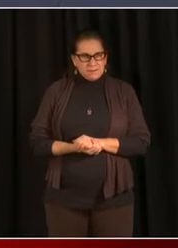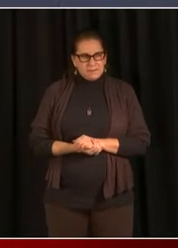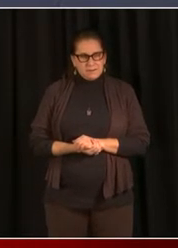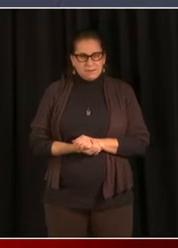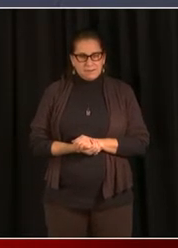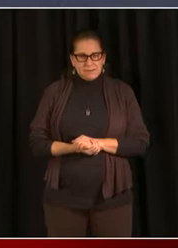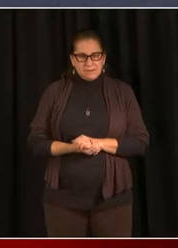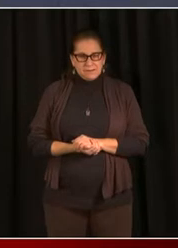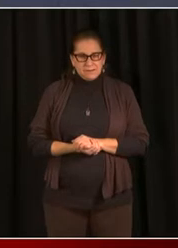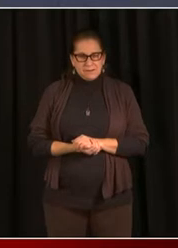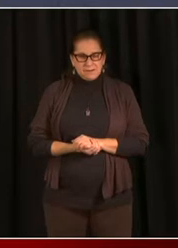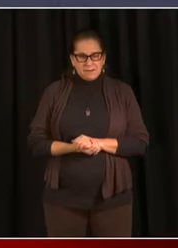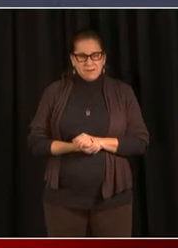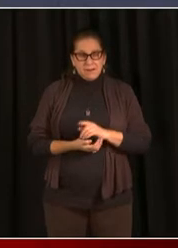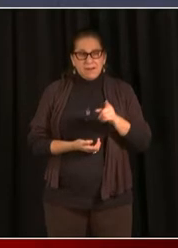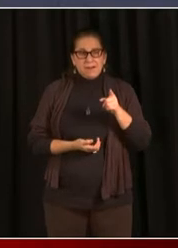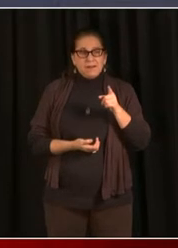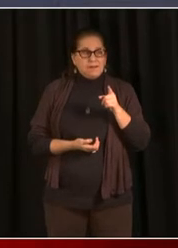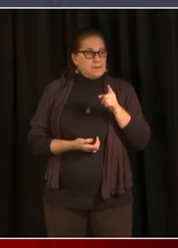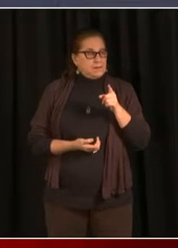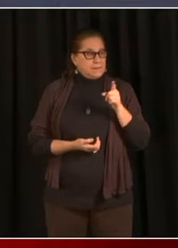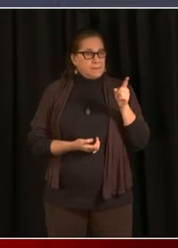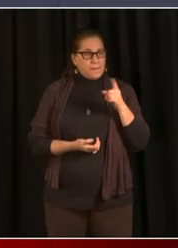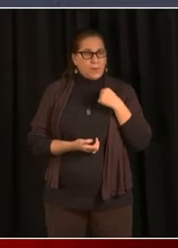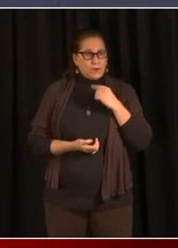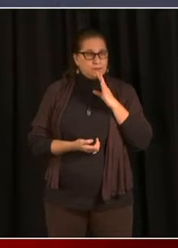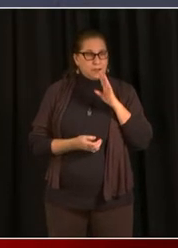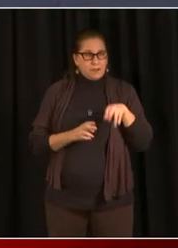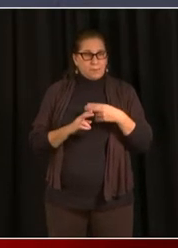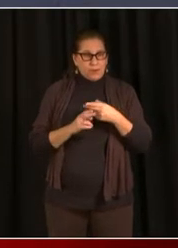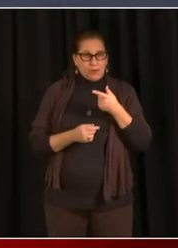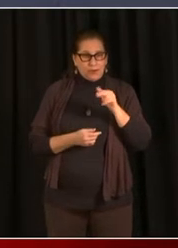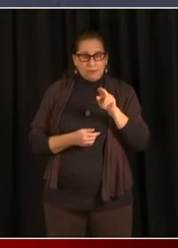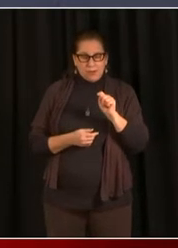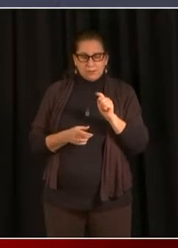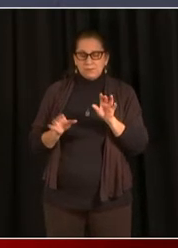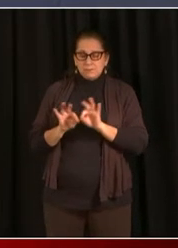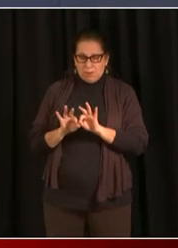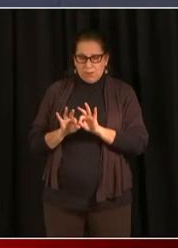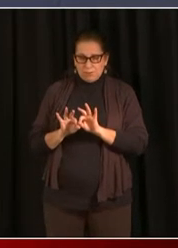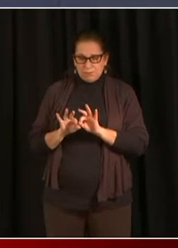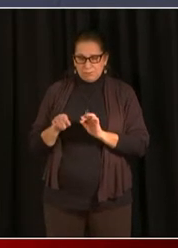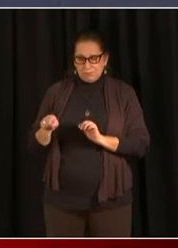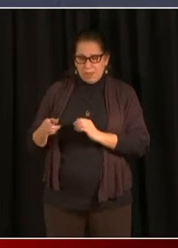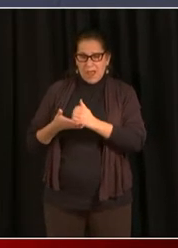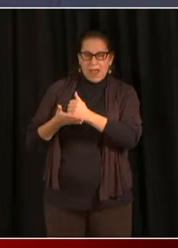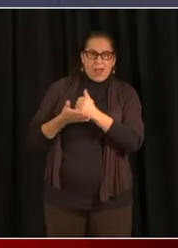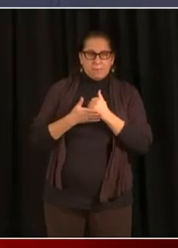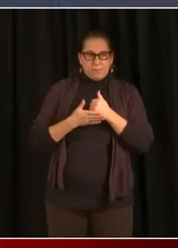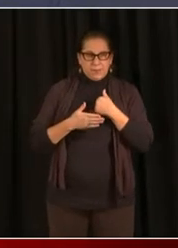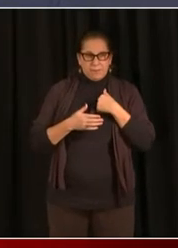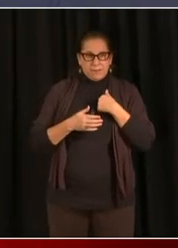grant incentives are magnificent at this time because it helps us to